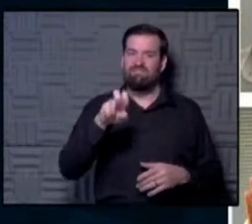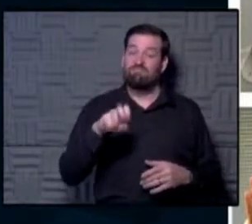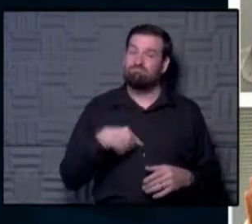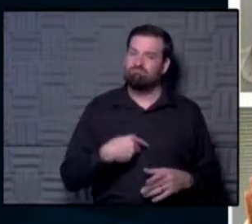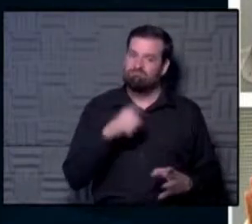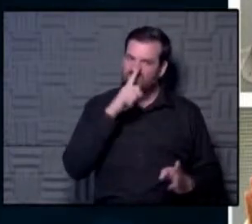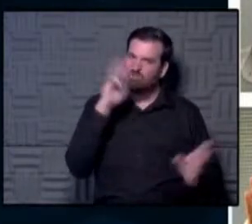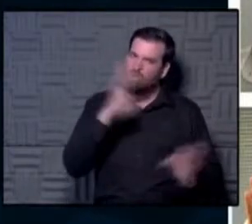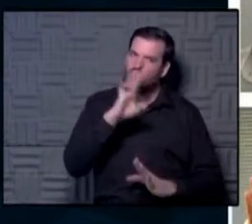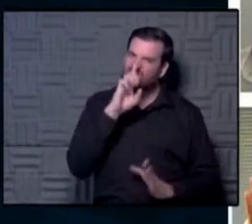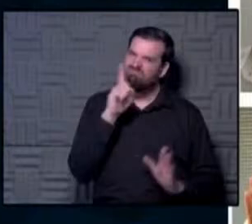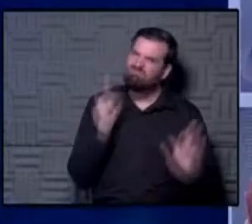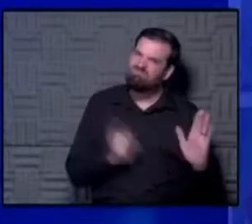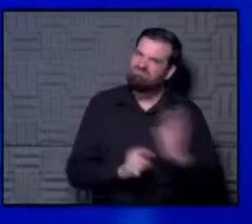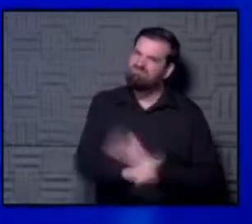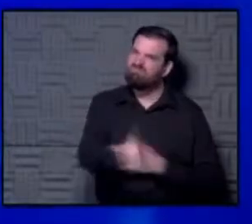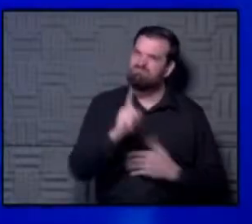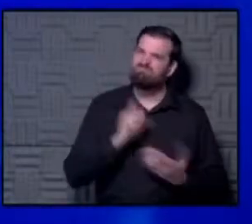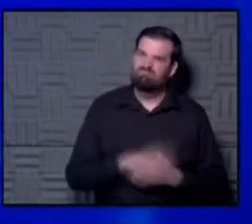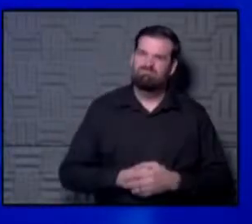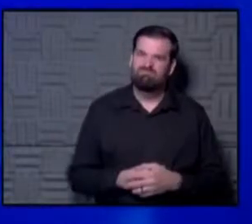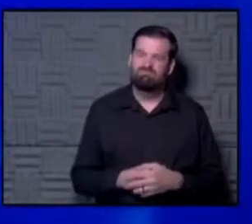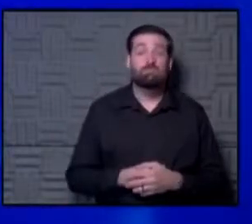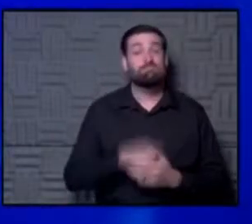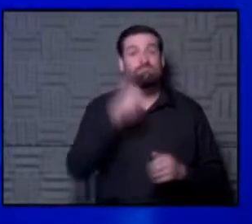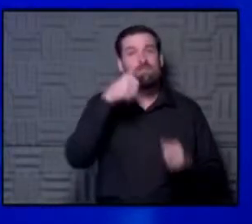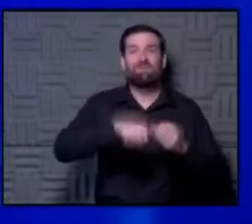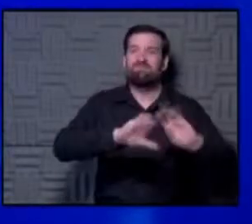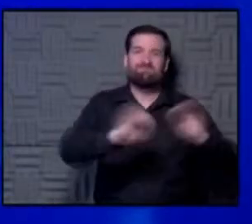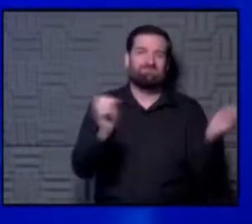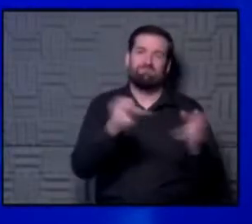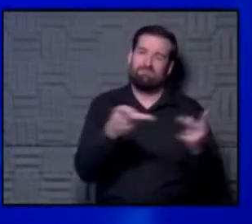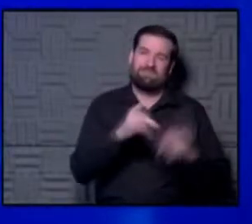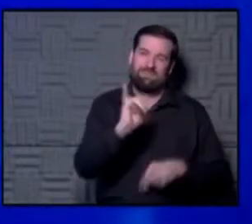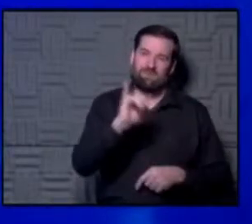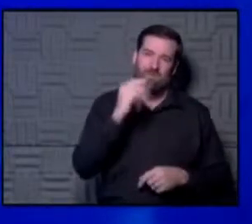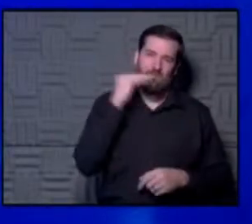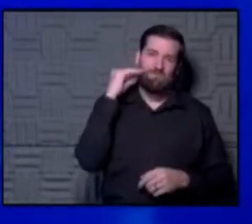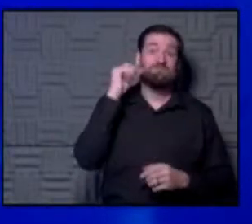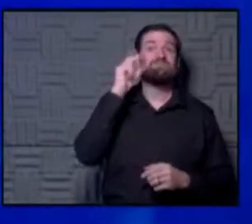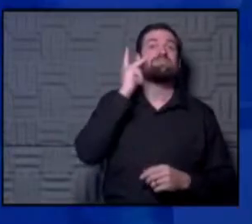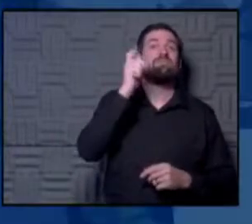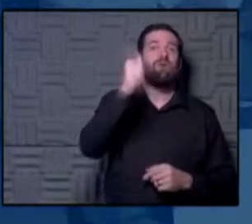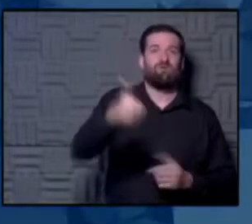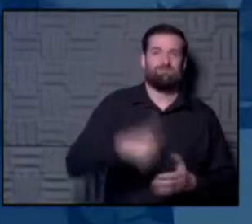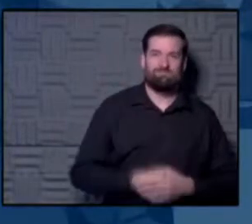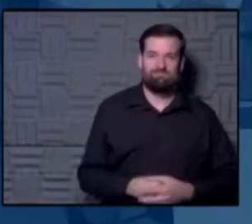here in trouble. We're coming after you. Yeah, here we go. All right, remember, there's still no place like home. We'll see you tomorrow.